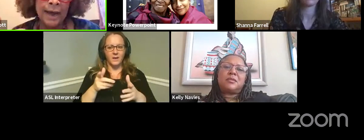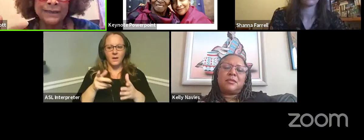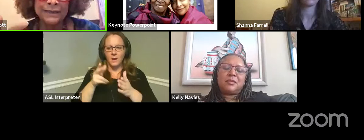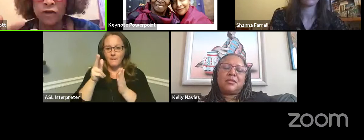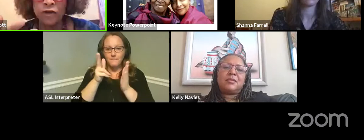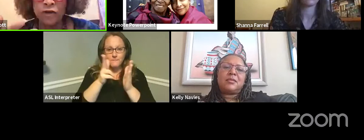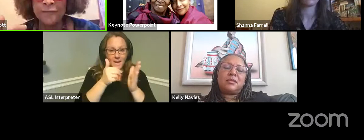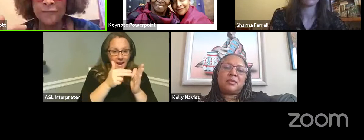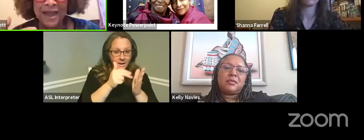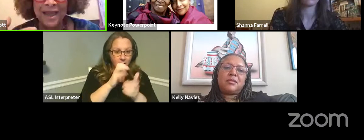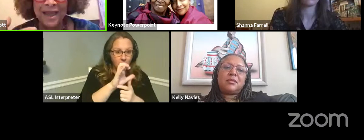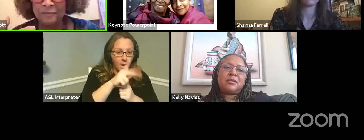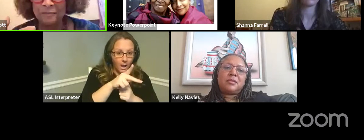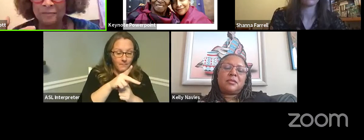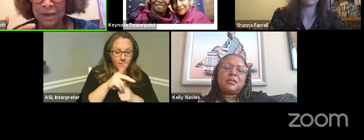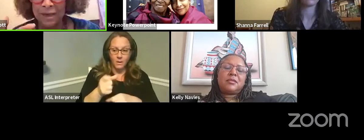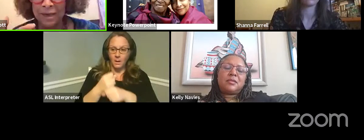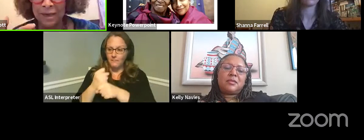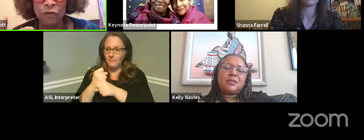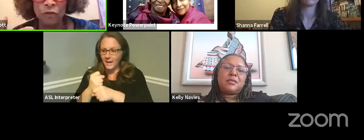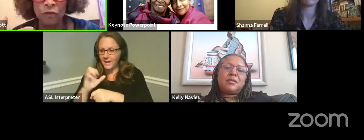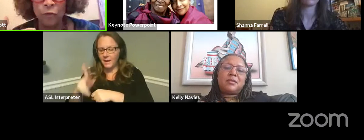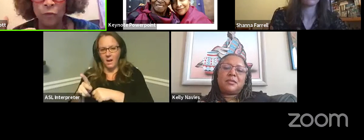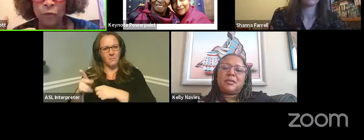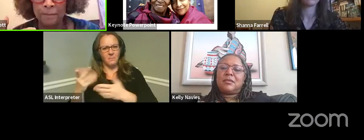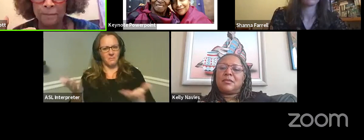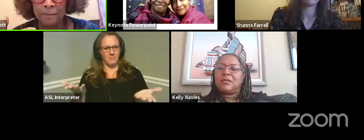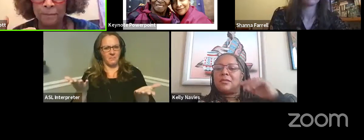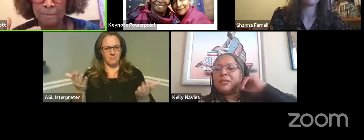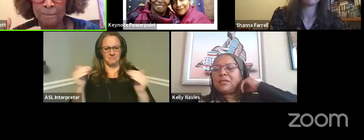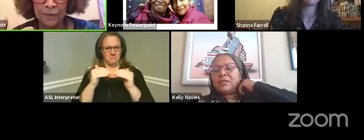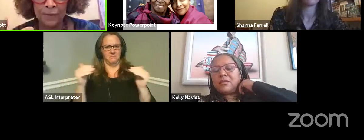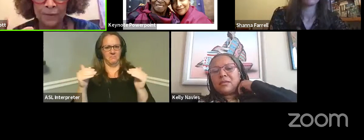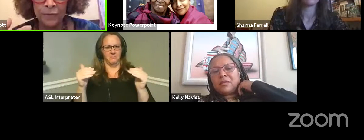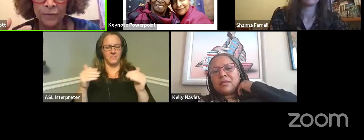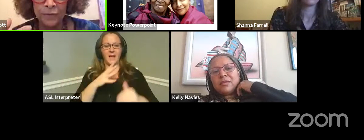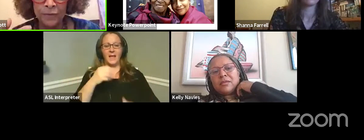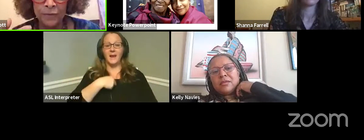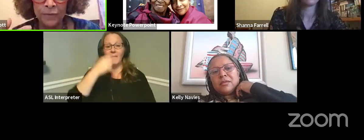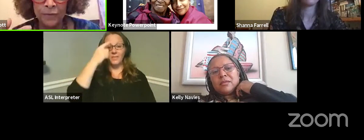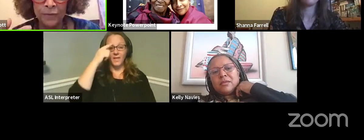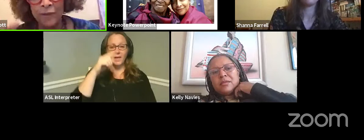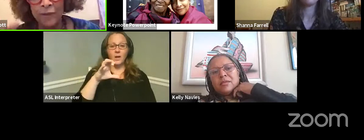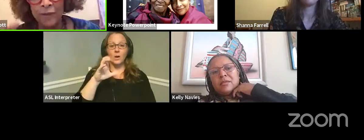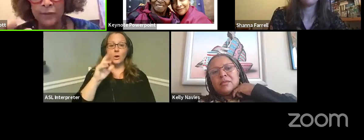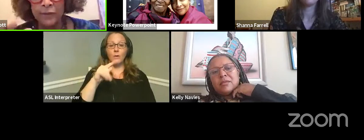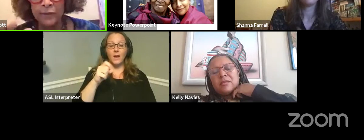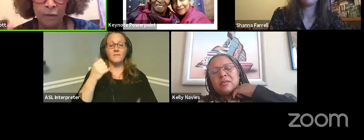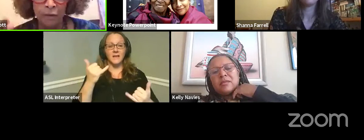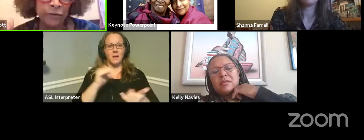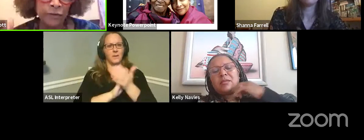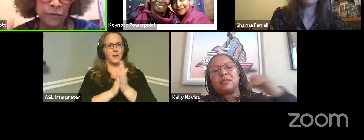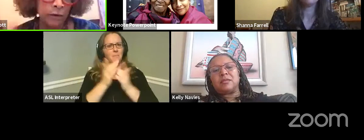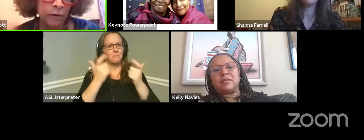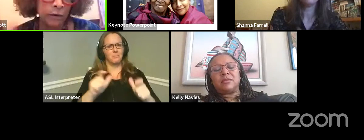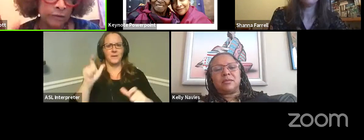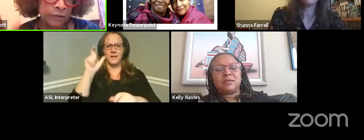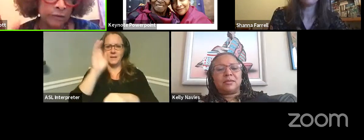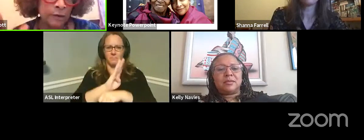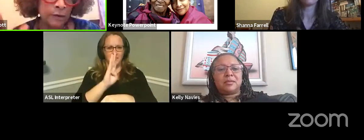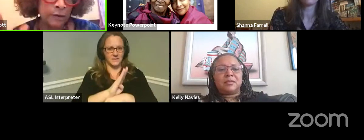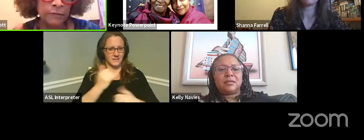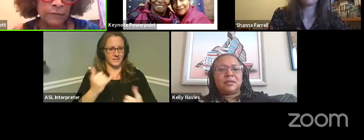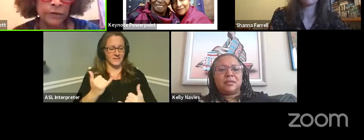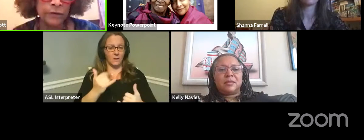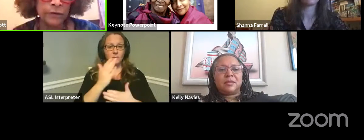I think crafts now have become also a really big business with the craft fairs that also started,